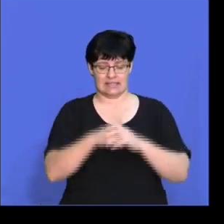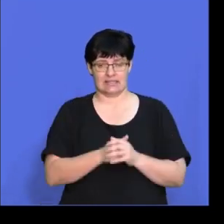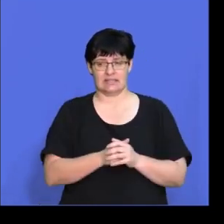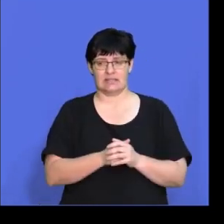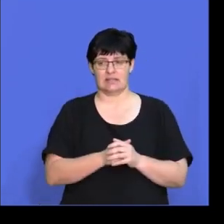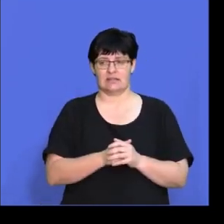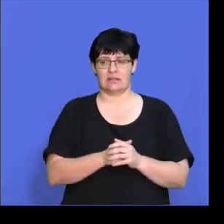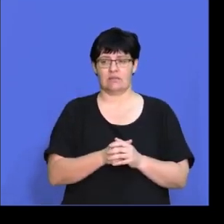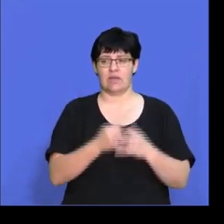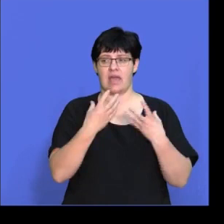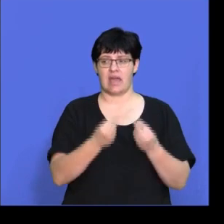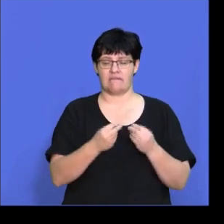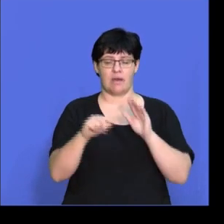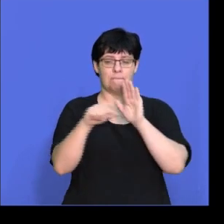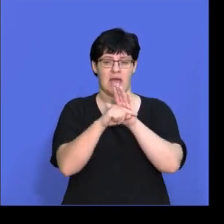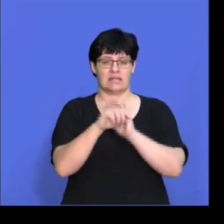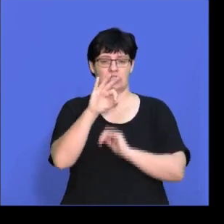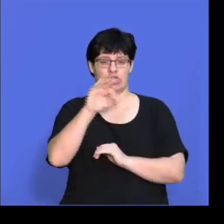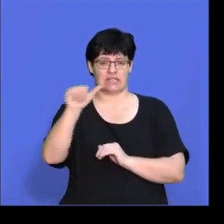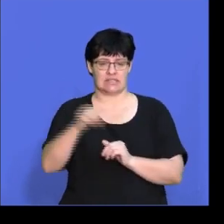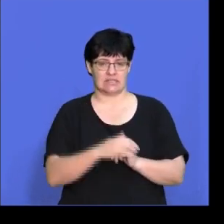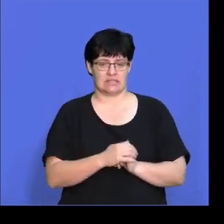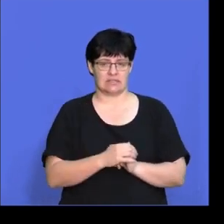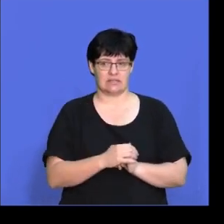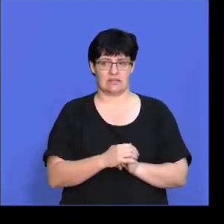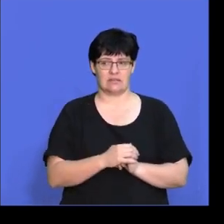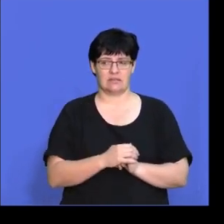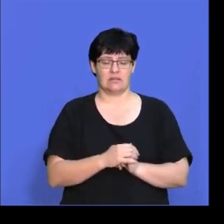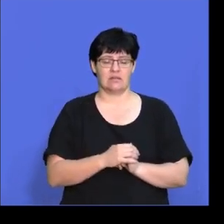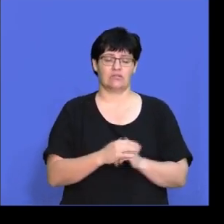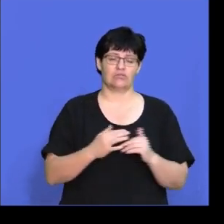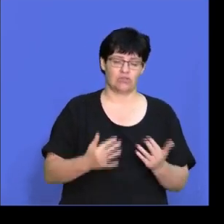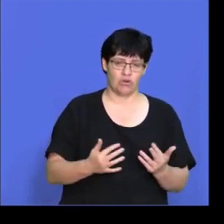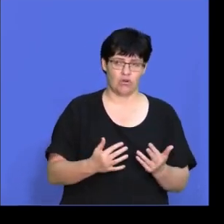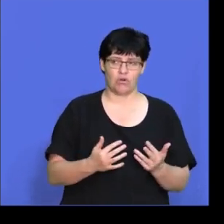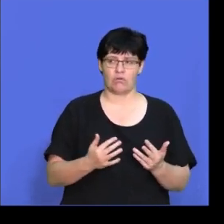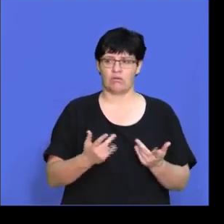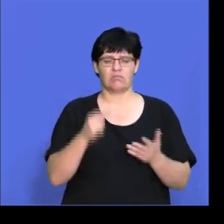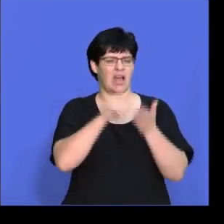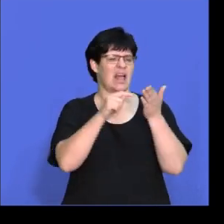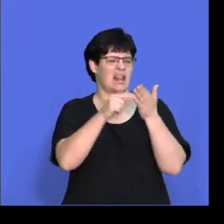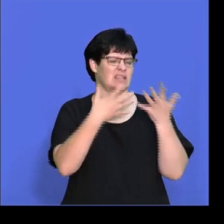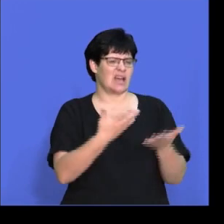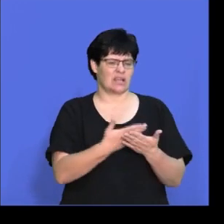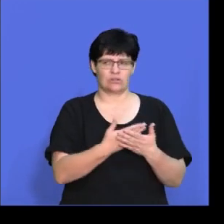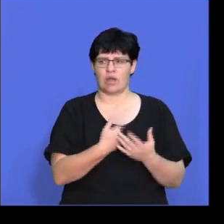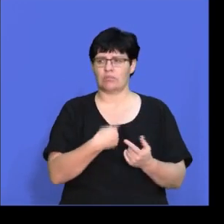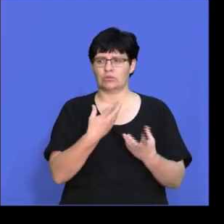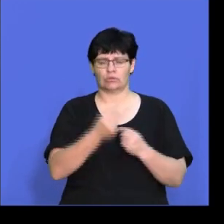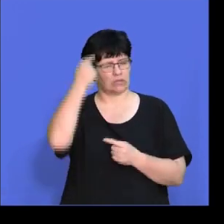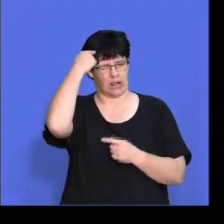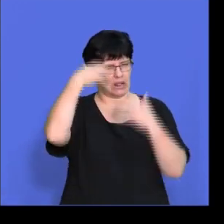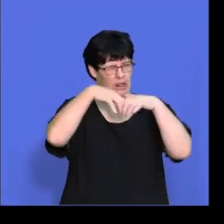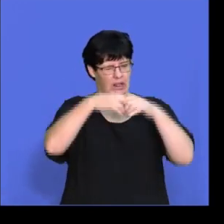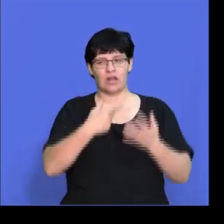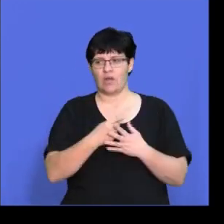is 18, and I've got minus 36. All right, so you can obviously do this on your calculator.